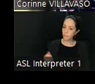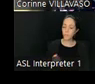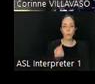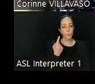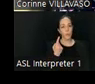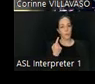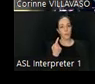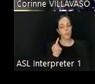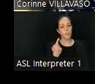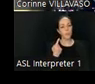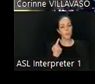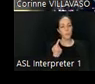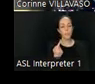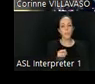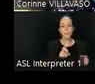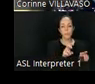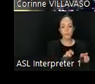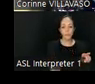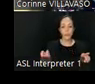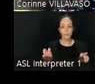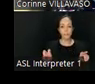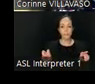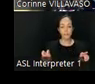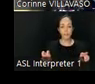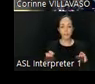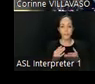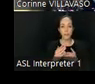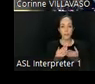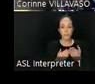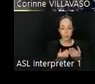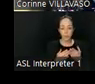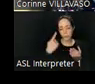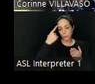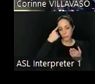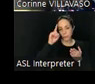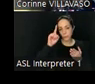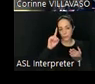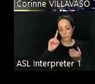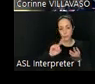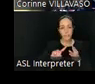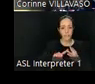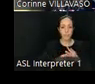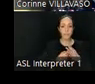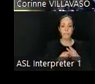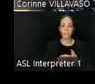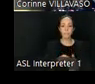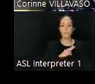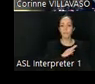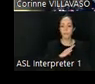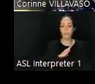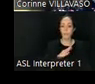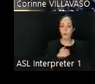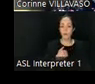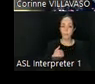it's the transition phase for the initial board membership's ability